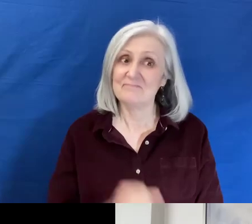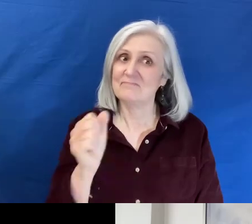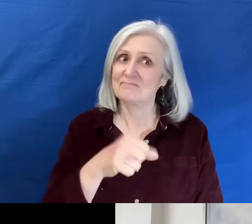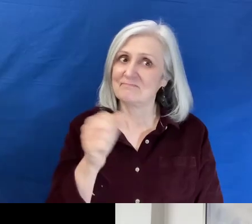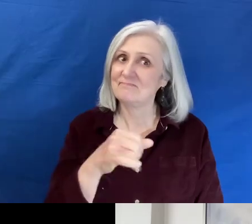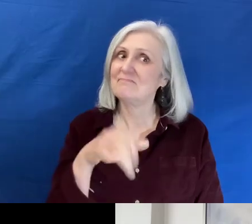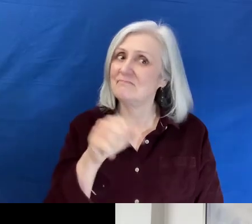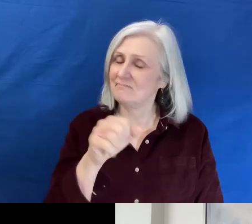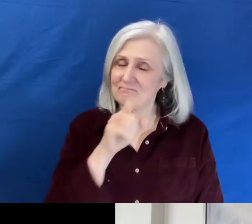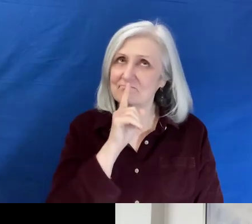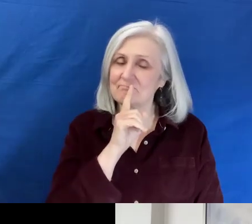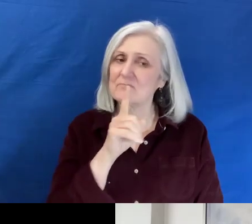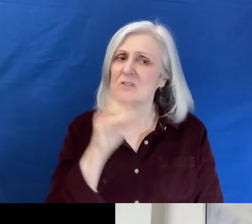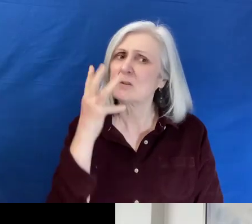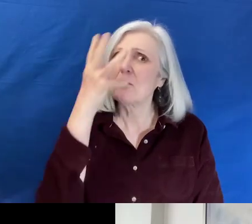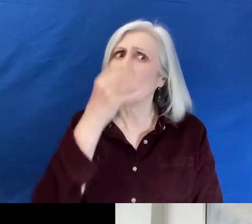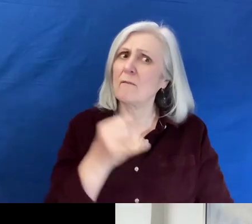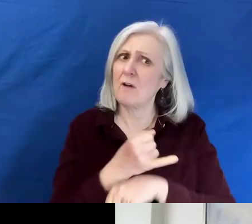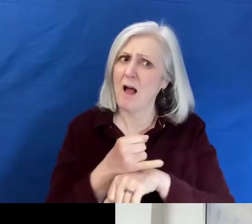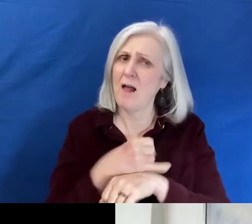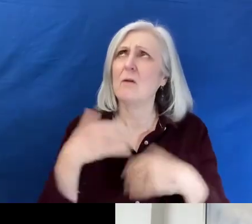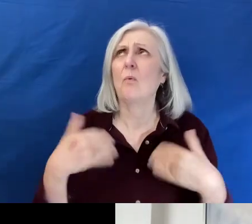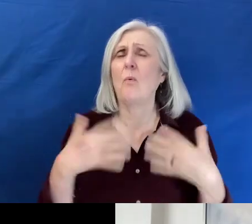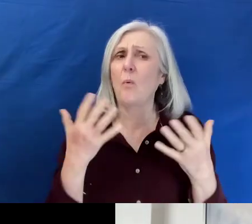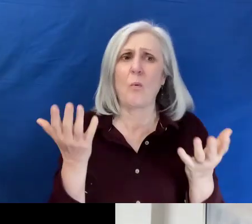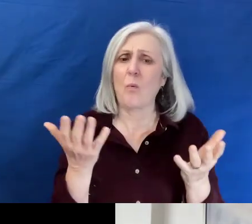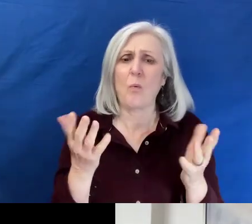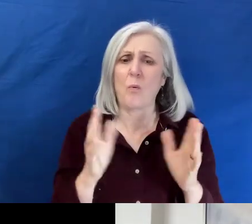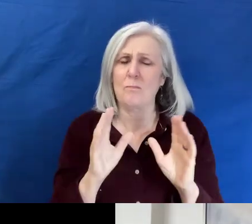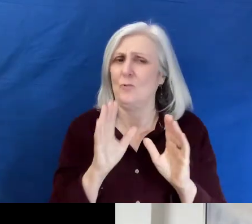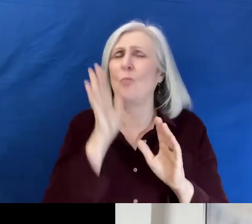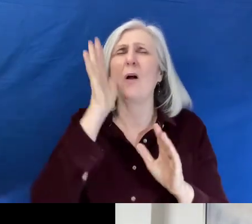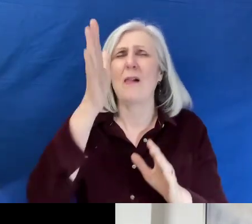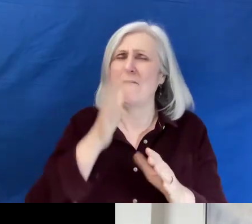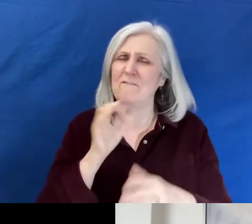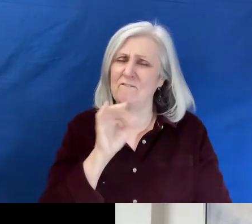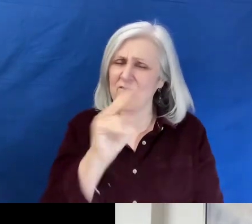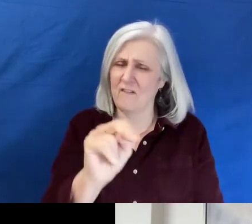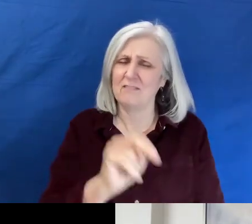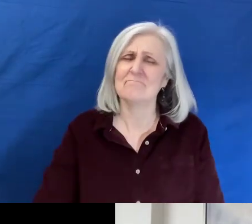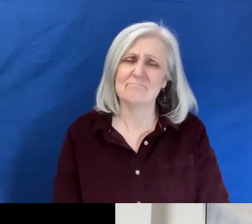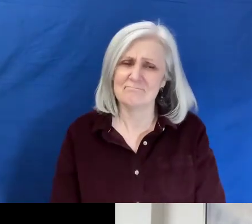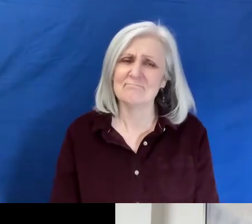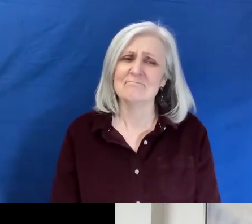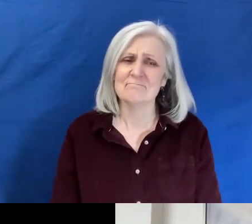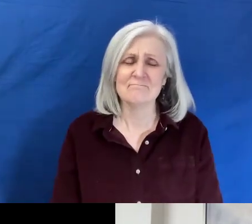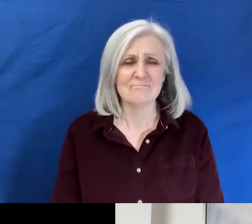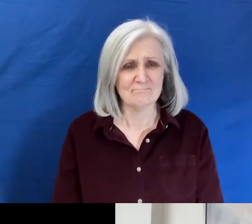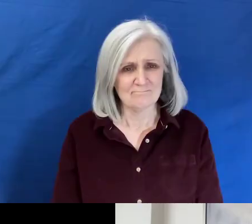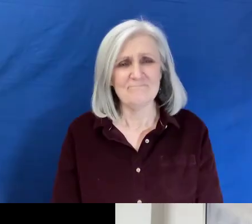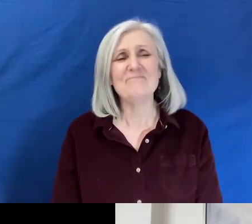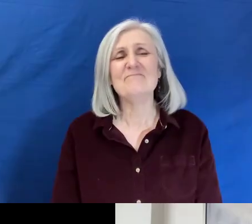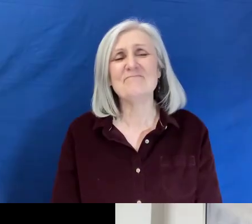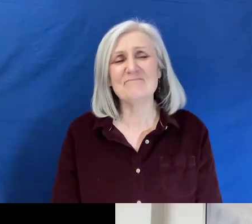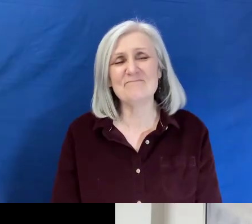Yes, yeah, Yeah, absolutely. That's a beautiful island too. Oh my gosh, you're gonna have a I know. blast. You're gonna have a blast. Stephanie. Well, okay,